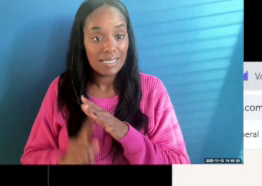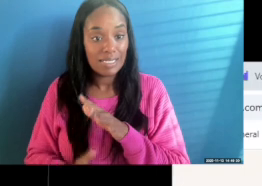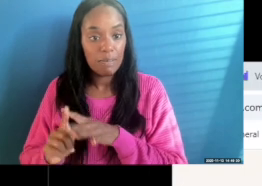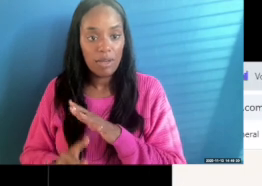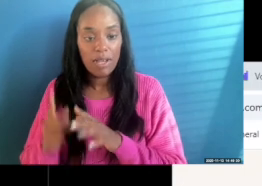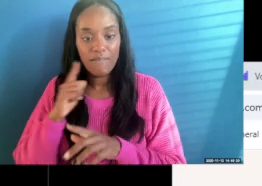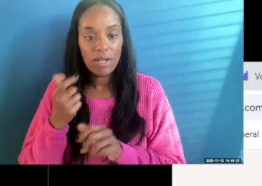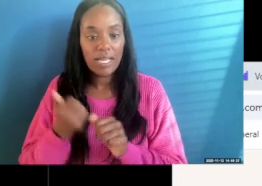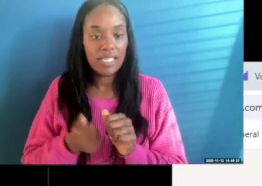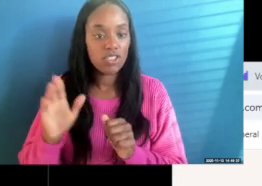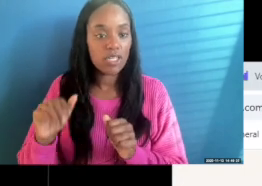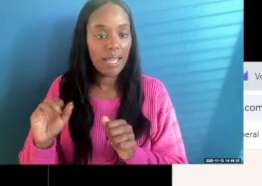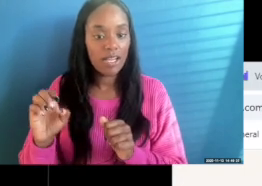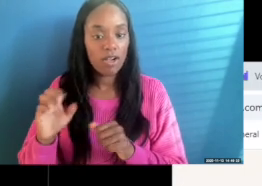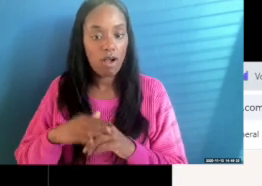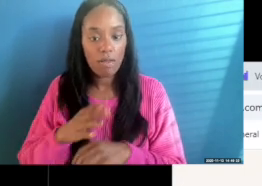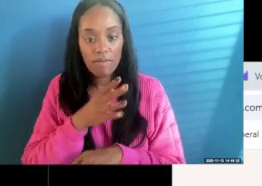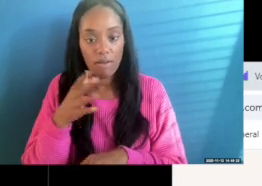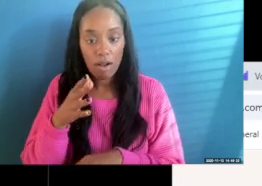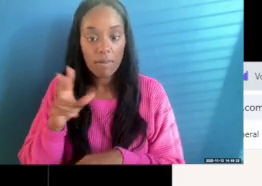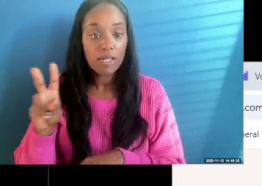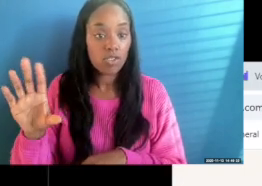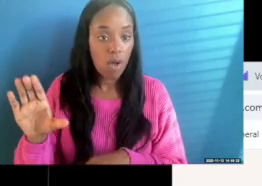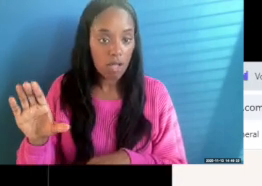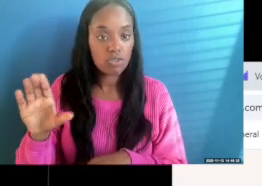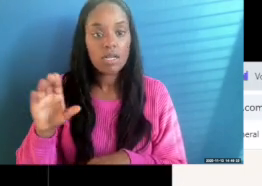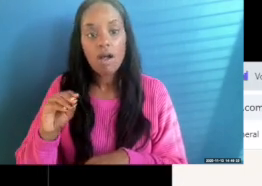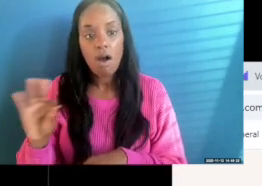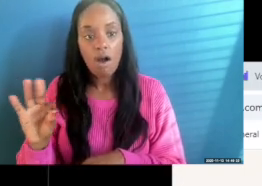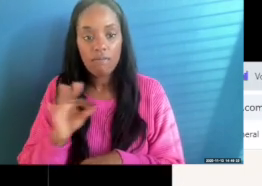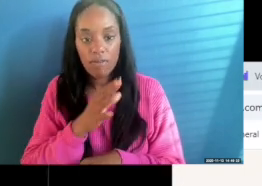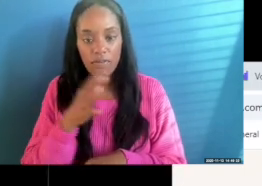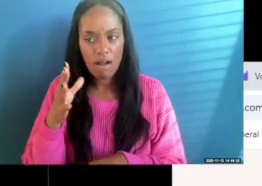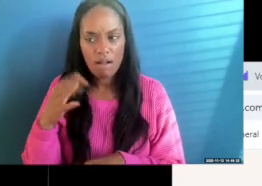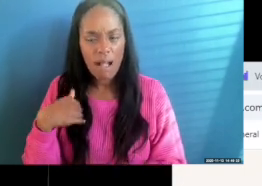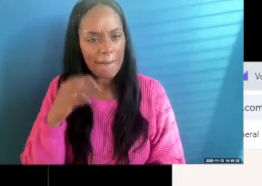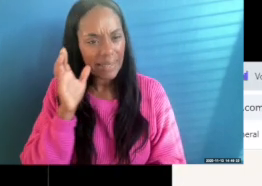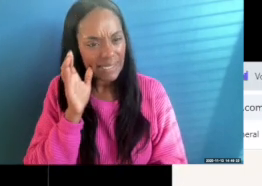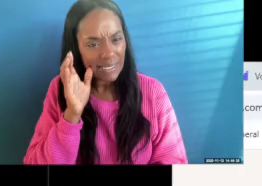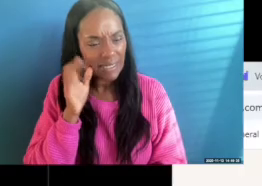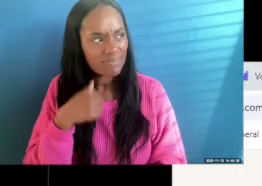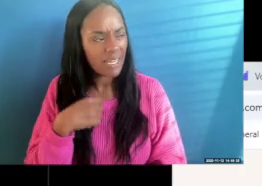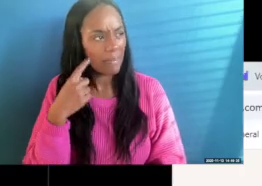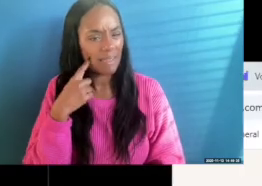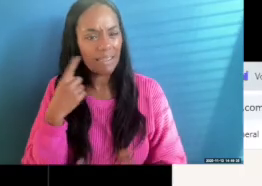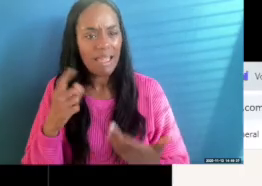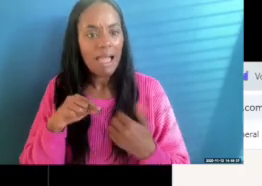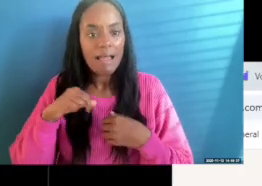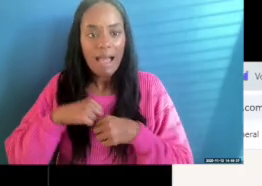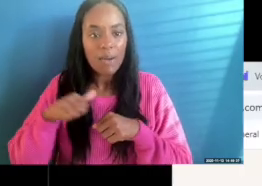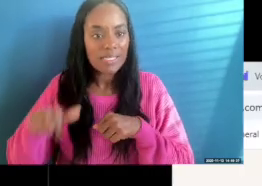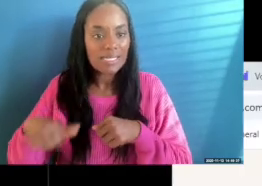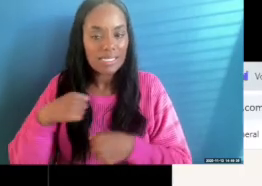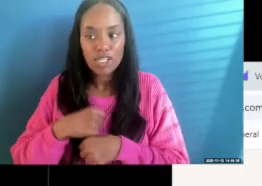go into tens of thousands of acres of prime and subprime farmland. I share that because what that means is that there's going to be 50